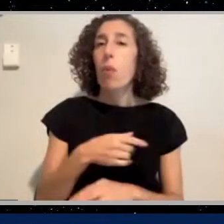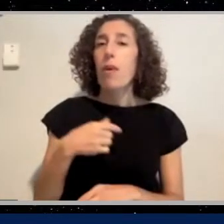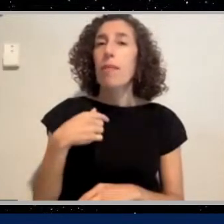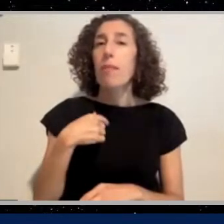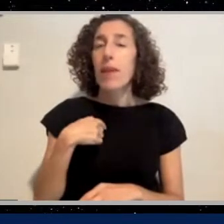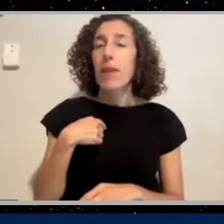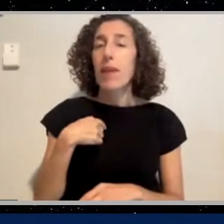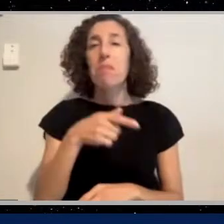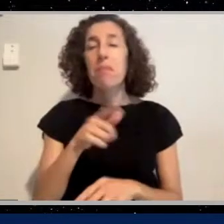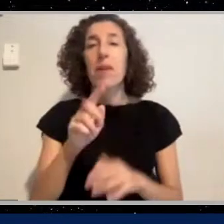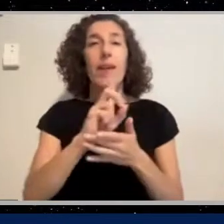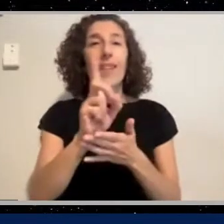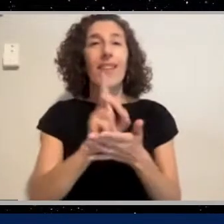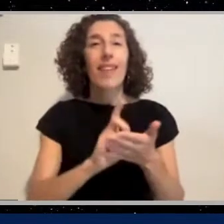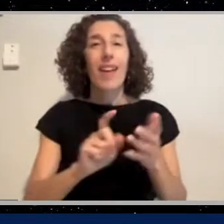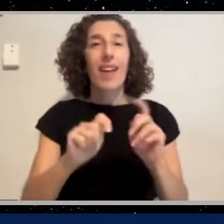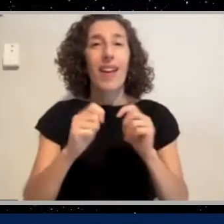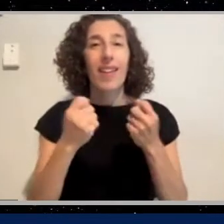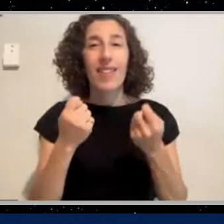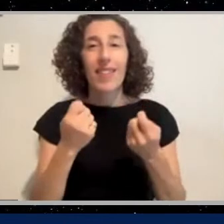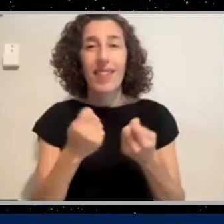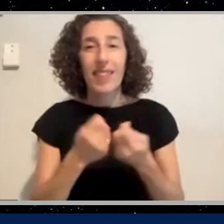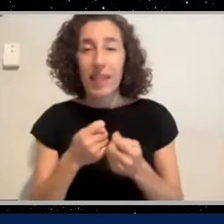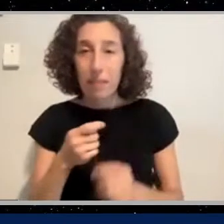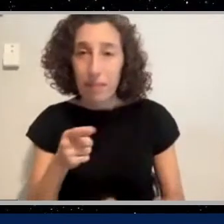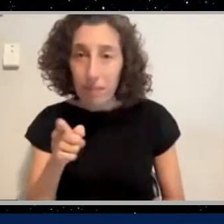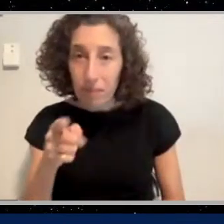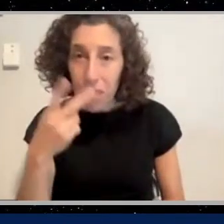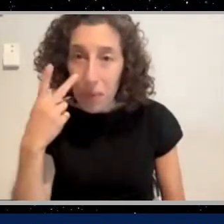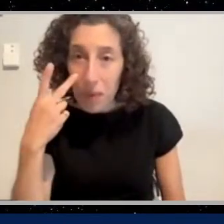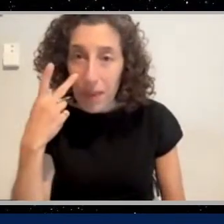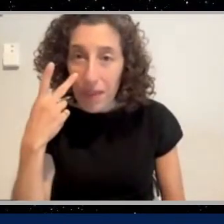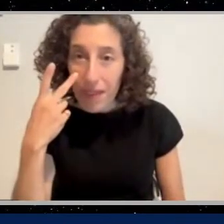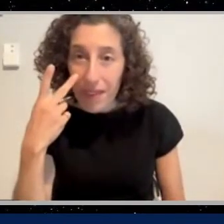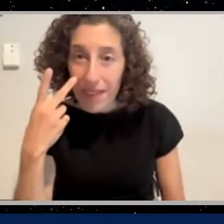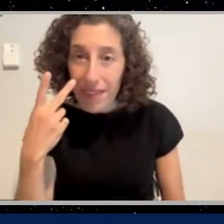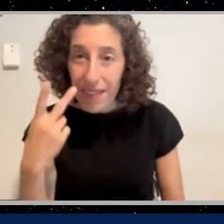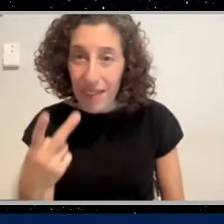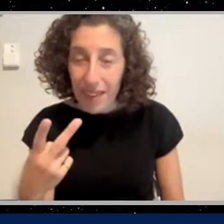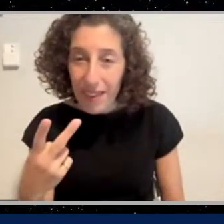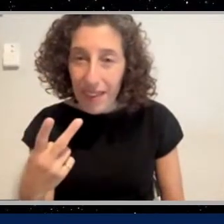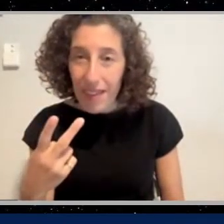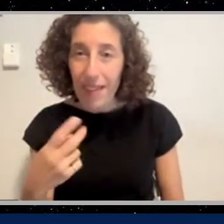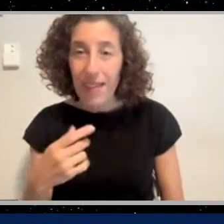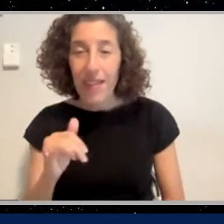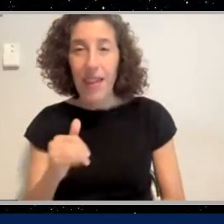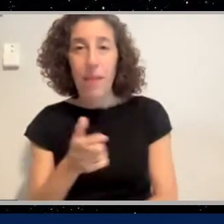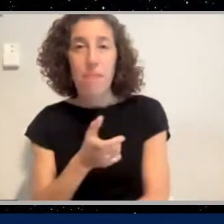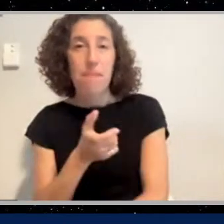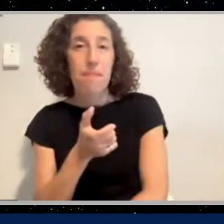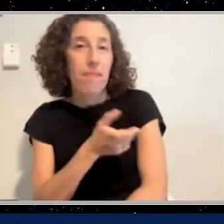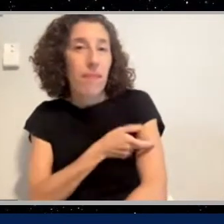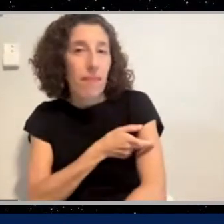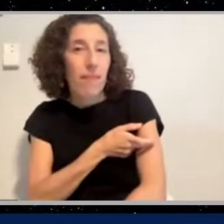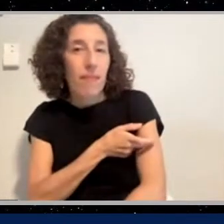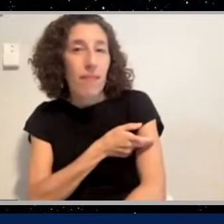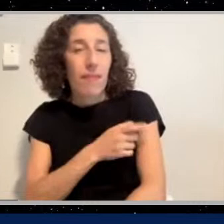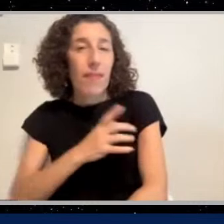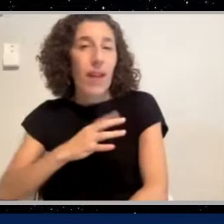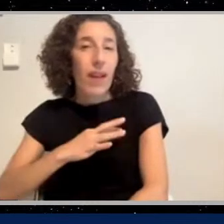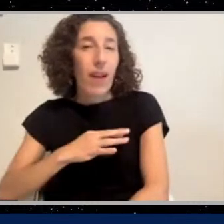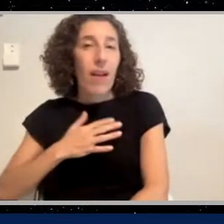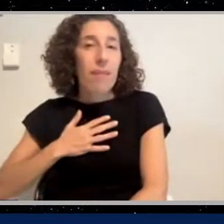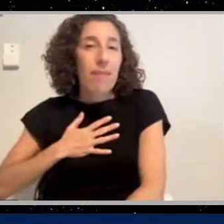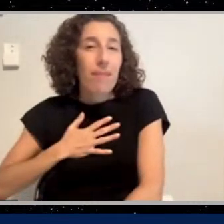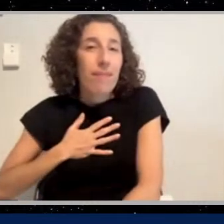team. It's just one of those, when seeing it for the first time on my flight suit, knowing that I'm going to wear that for my mission was, my heart